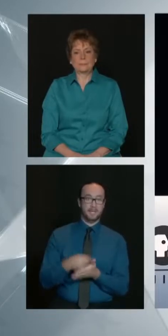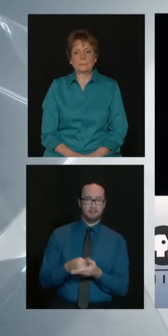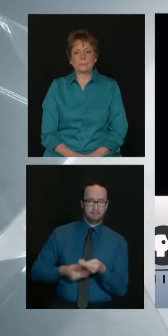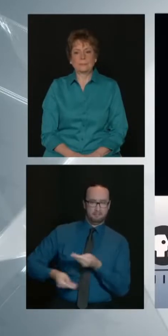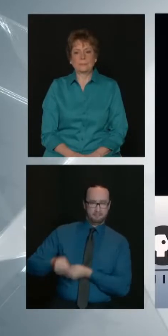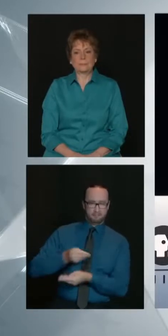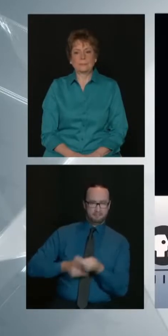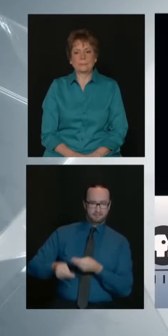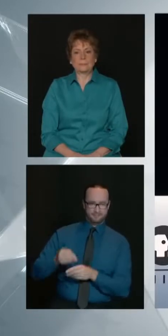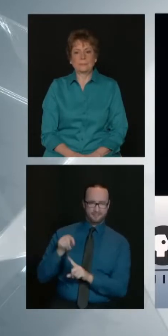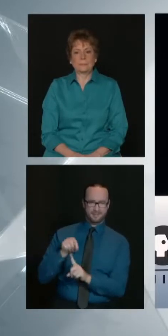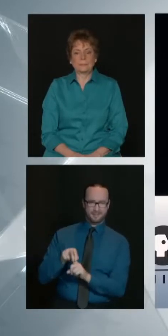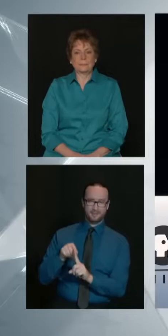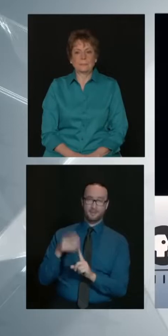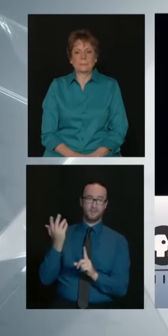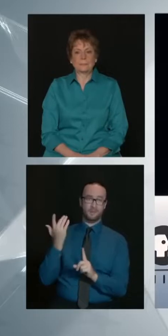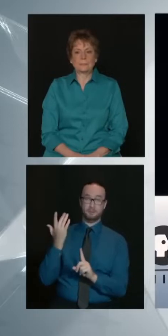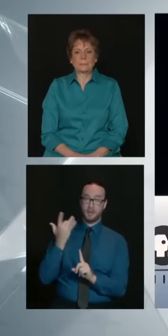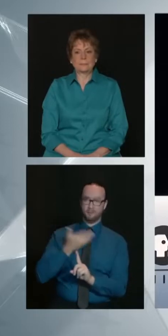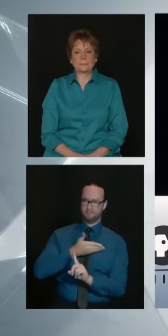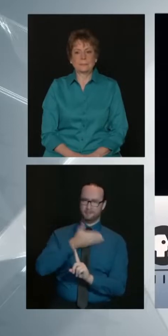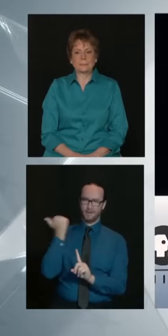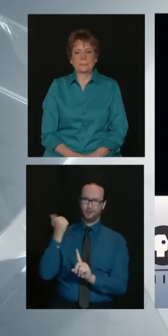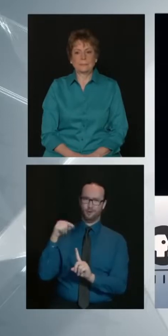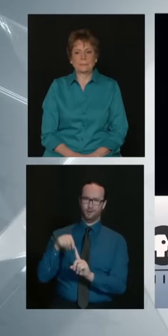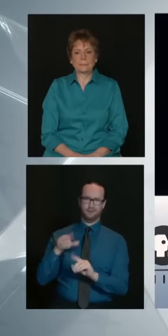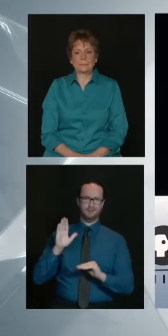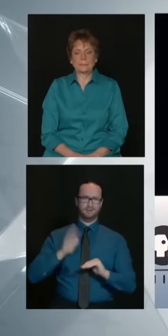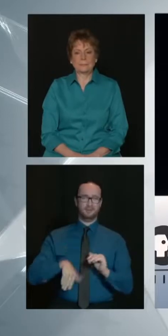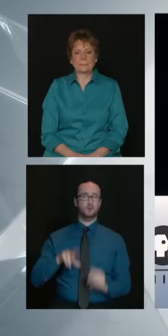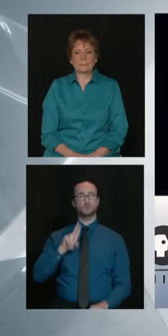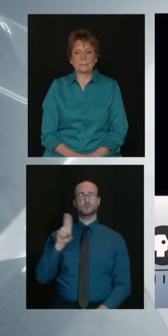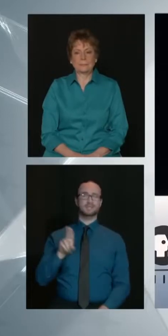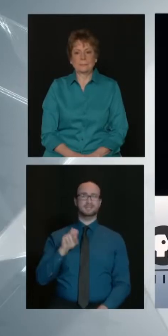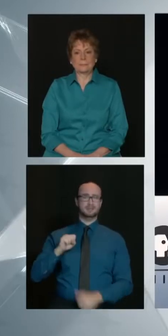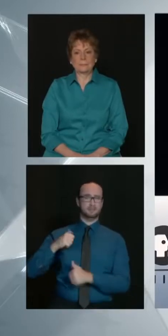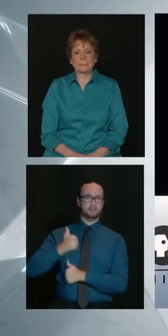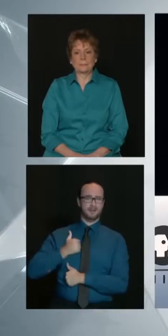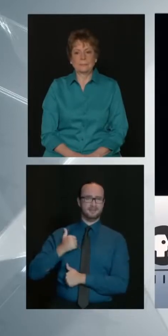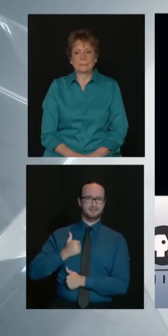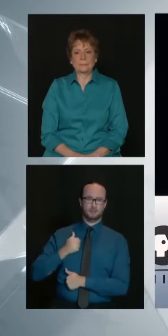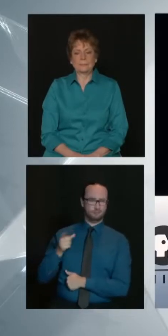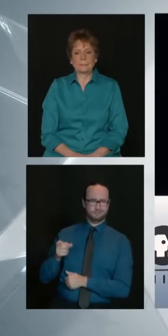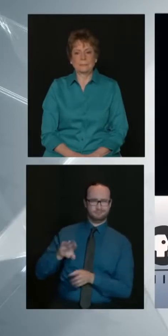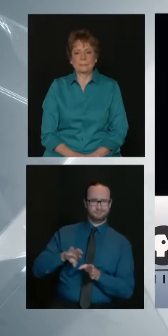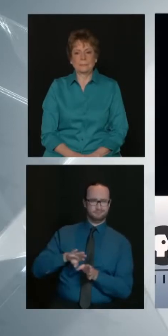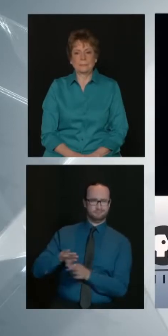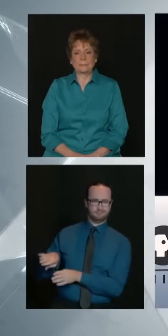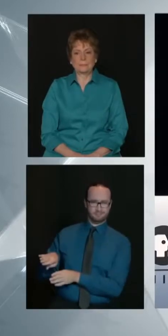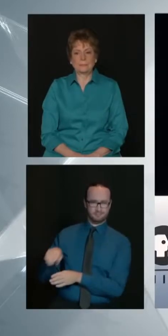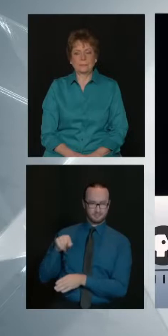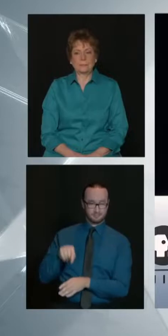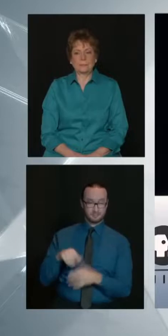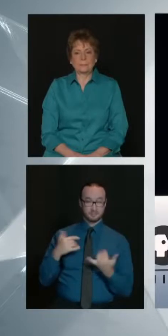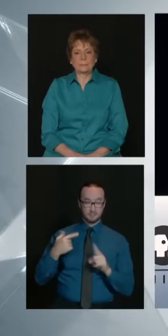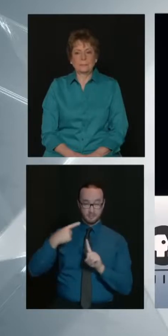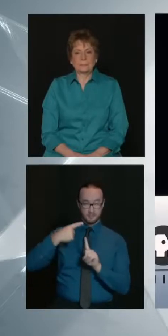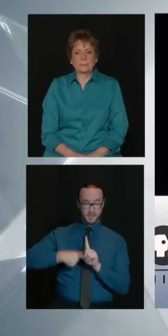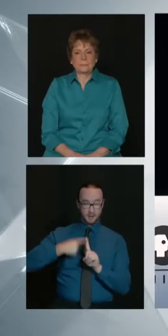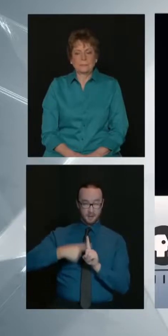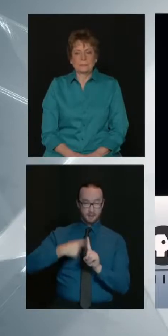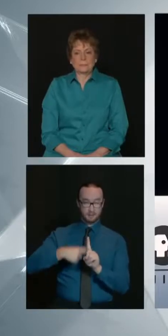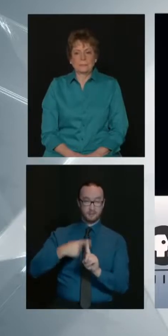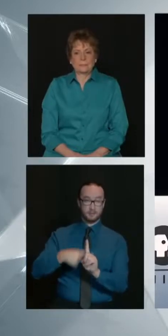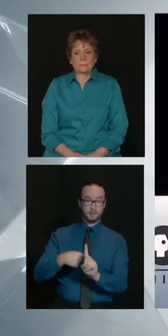U.S. military service members. I find that shameful. 300,000 come through every month. It's a humanitarian disaster. The women and children are raped. The